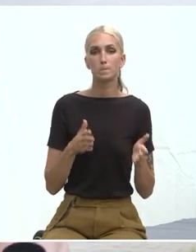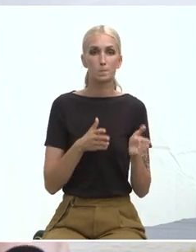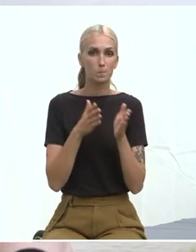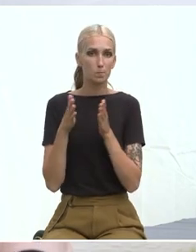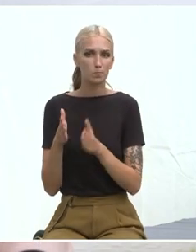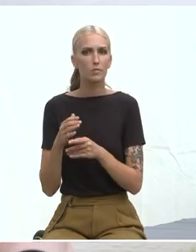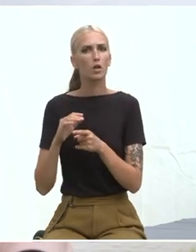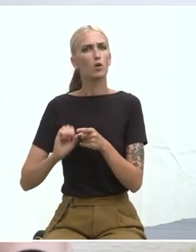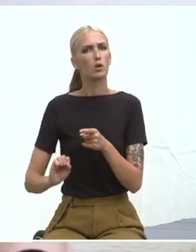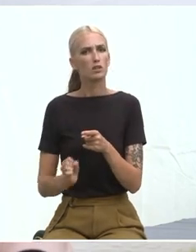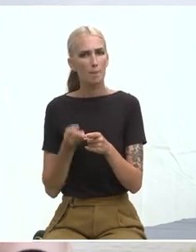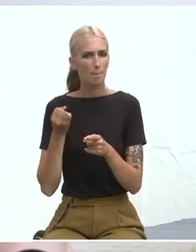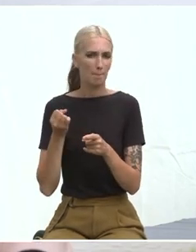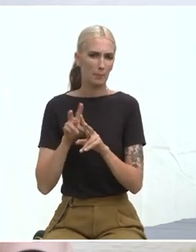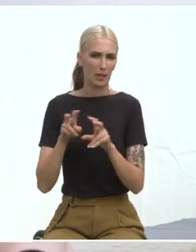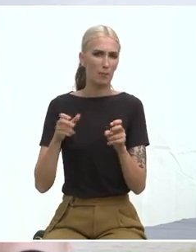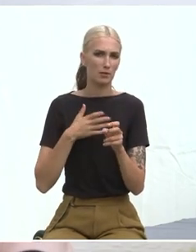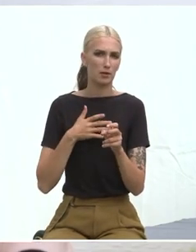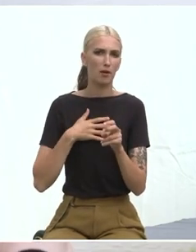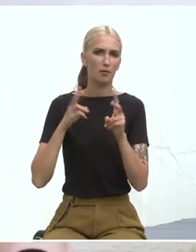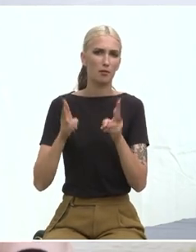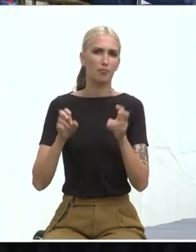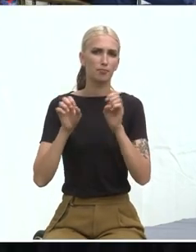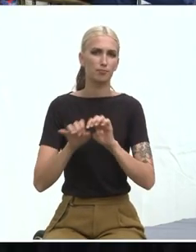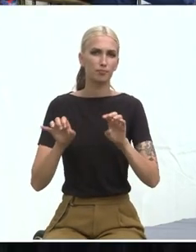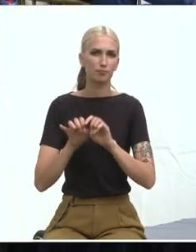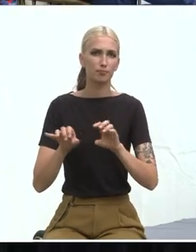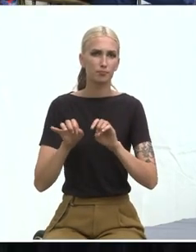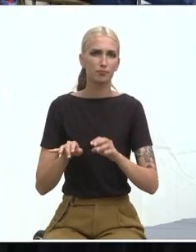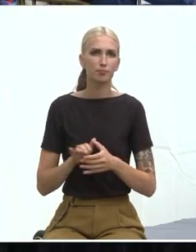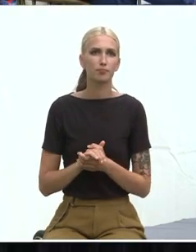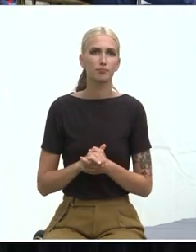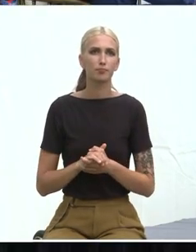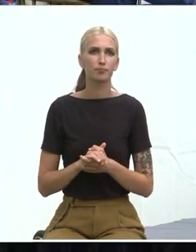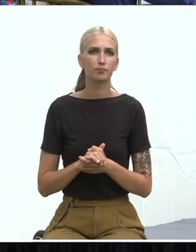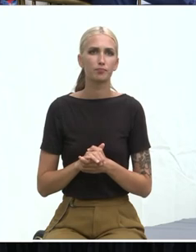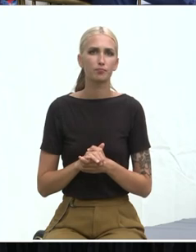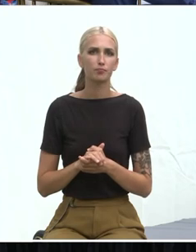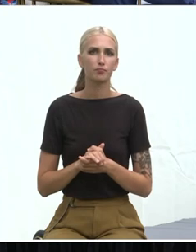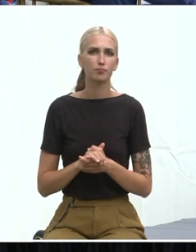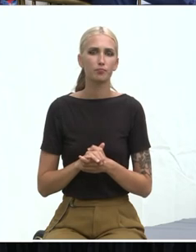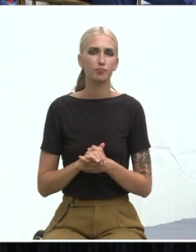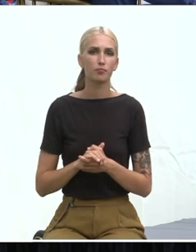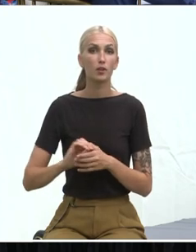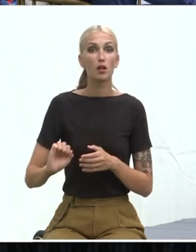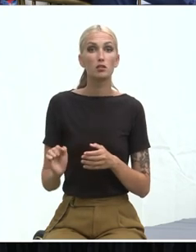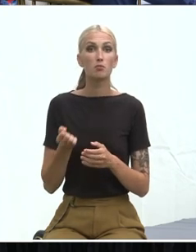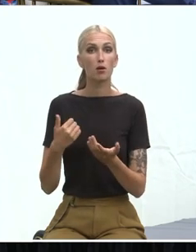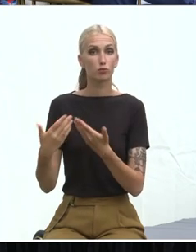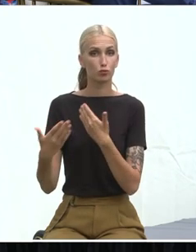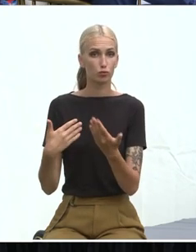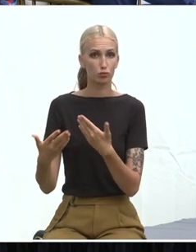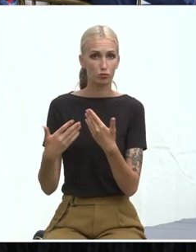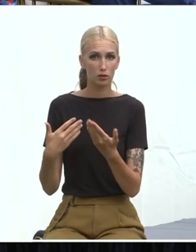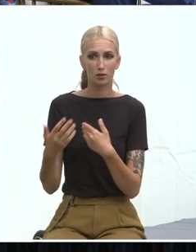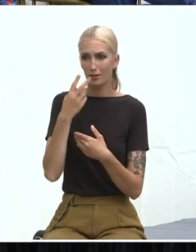someone part as well. One of this is to approach someone or talk to a friend when you or